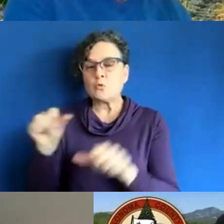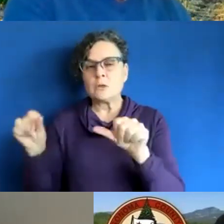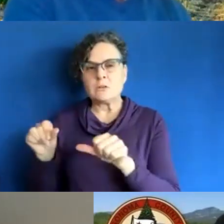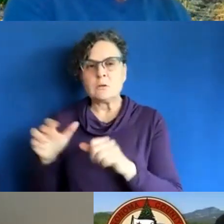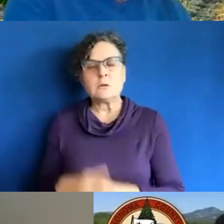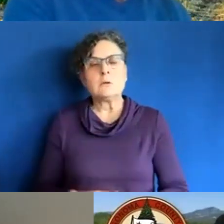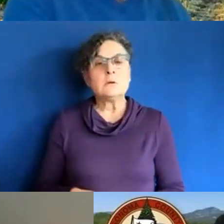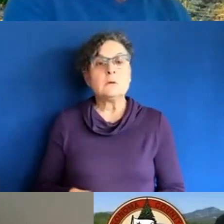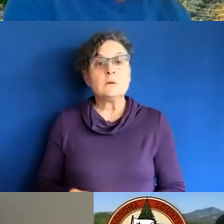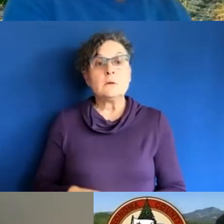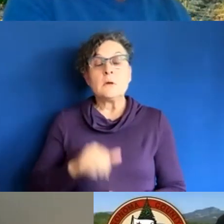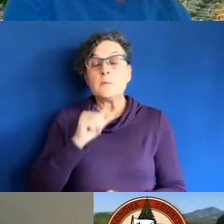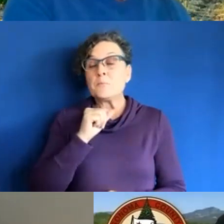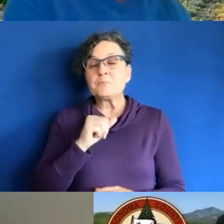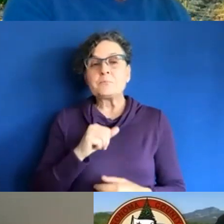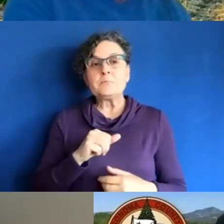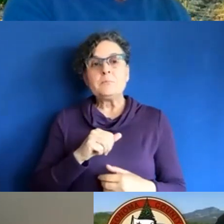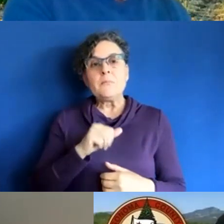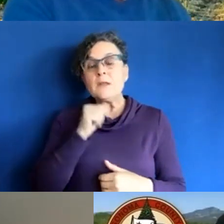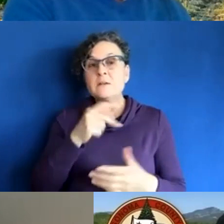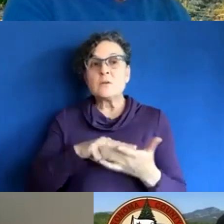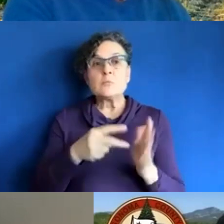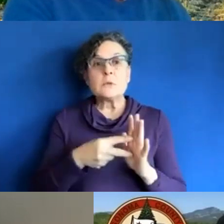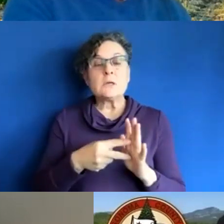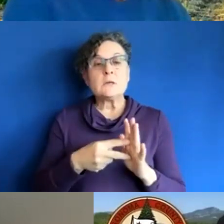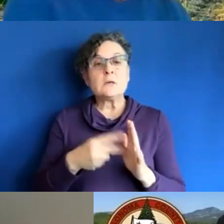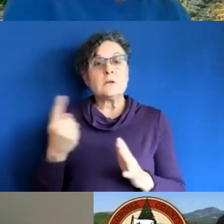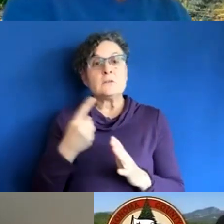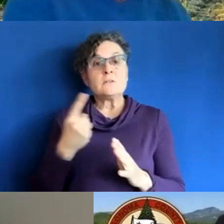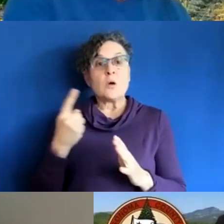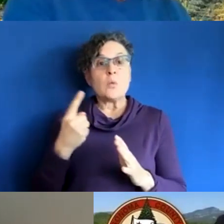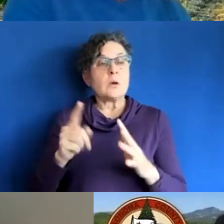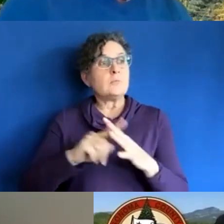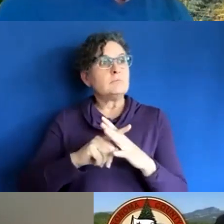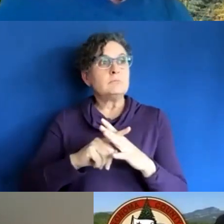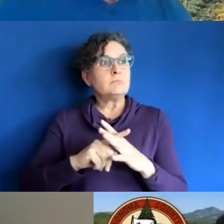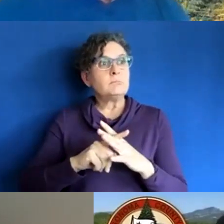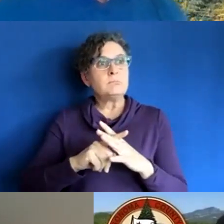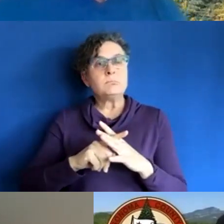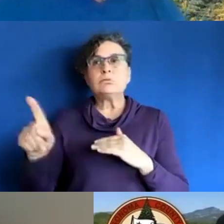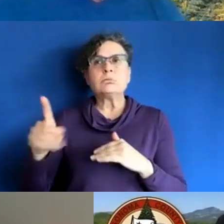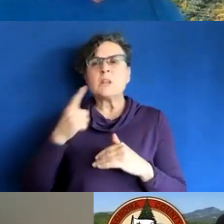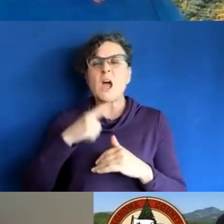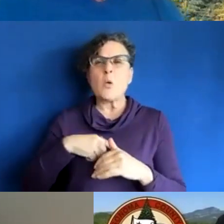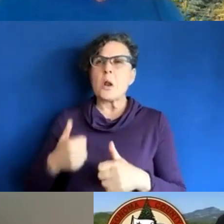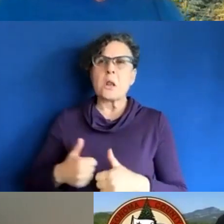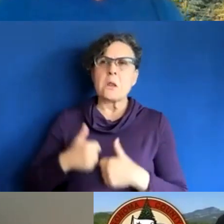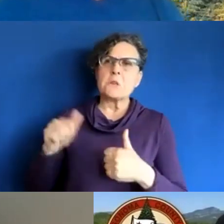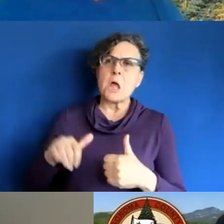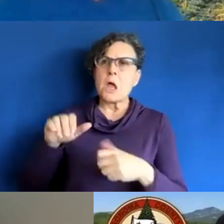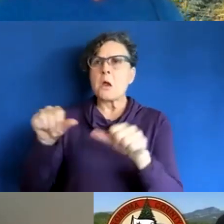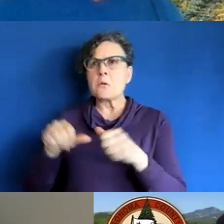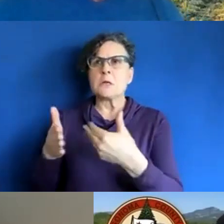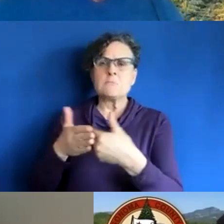that doesn't mean someone couldn't burst out of the gate and say, I'm just coming out in the neighborhood, but our service provider approach is